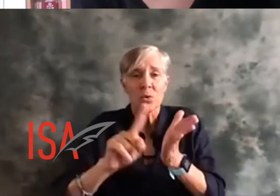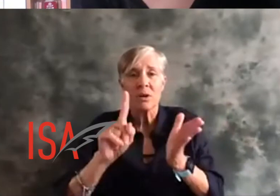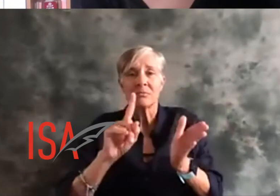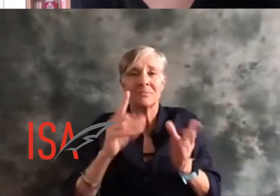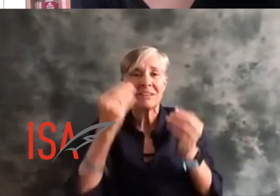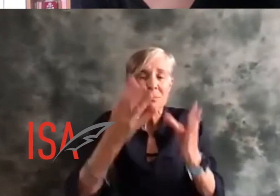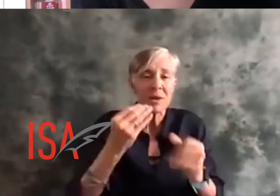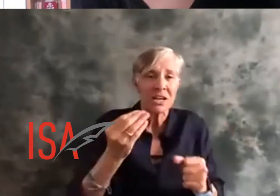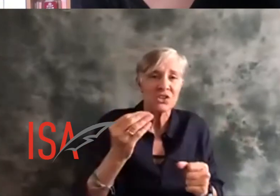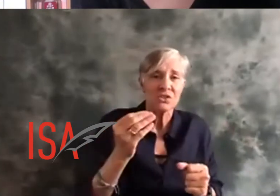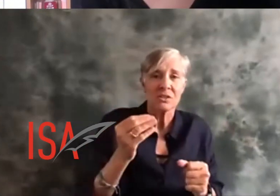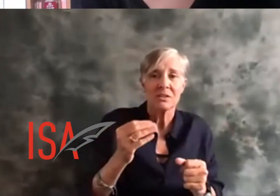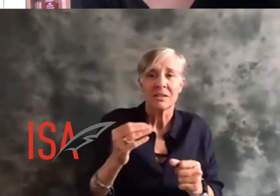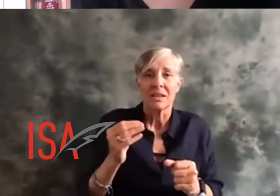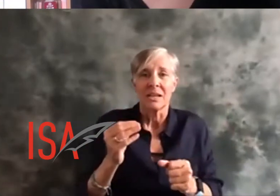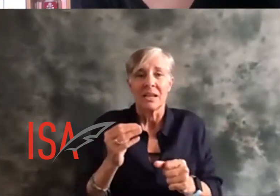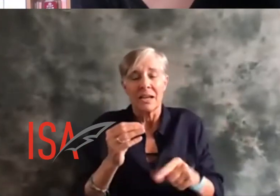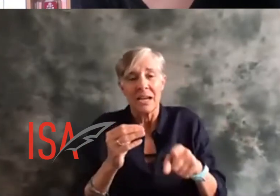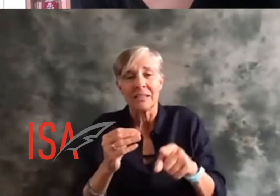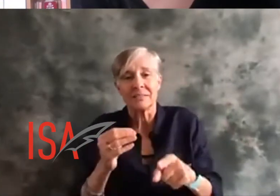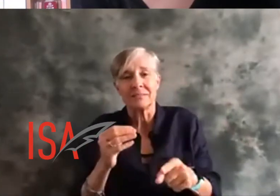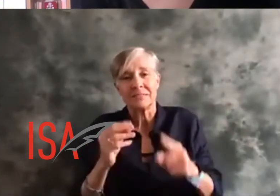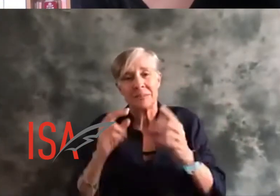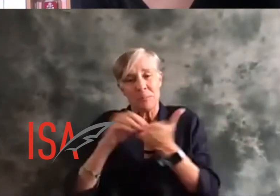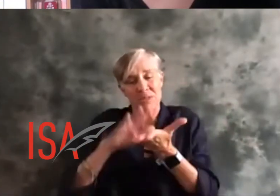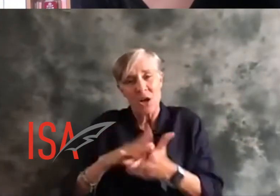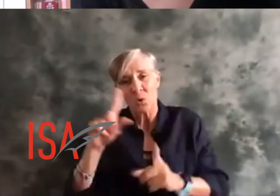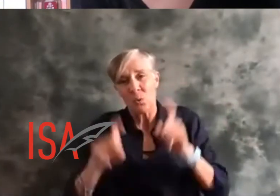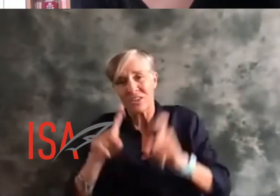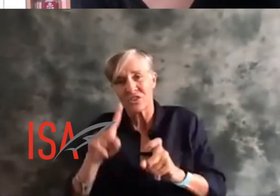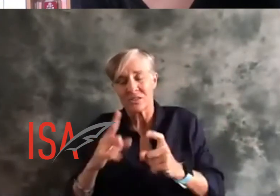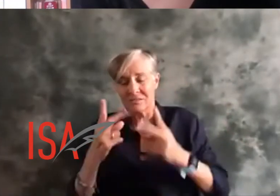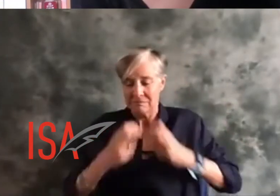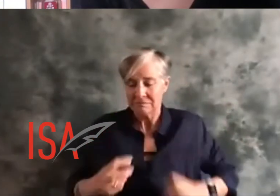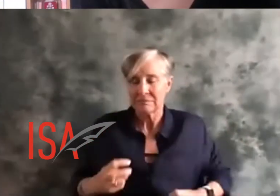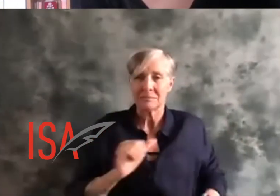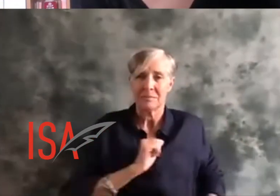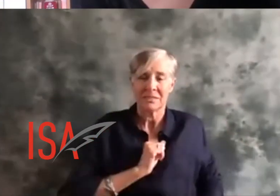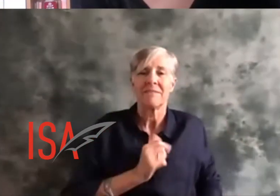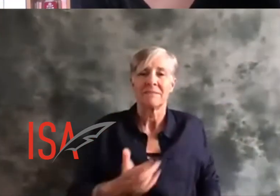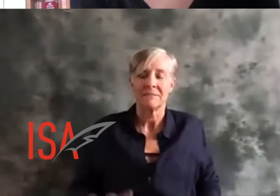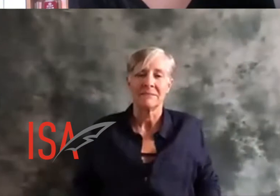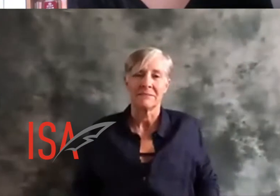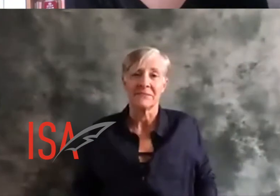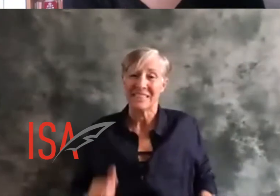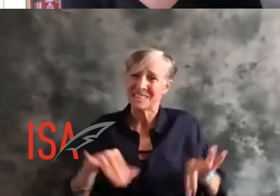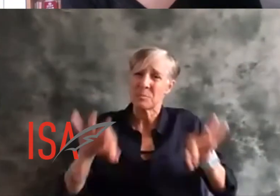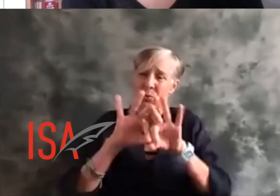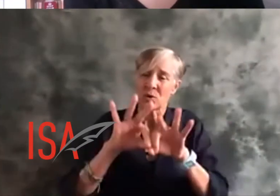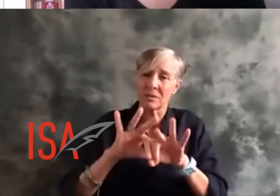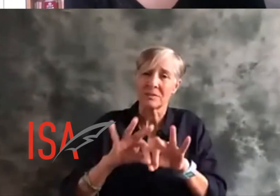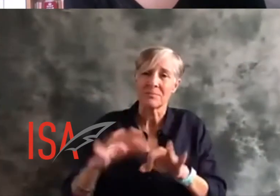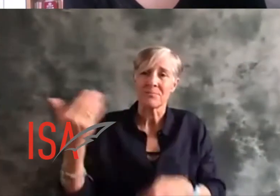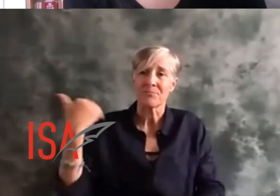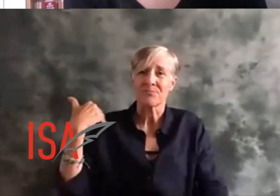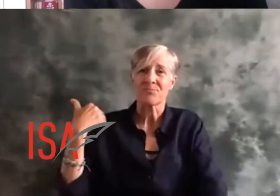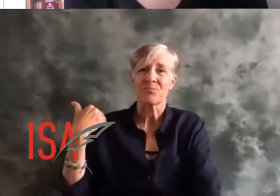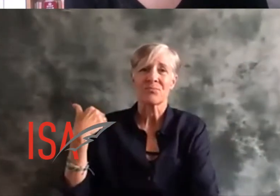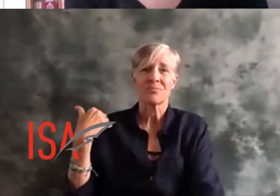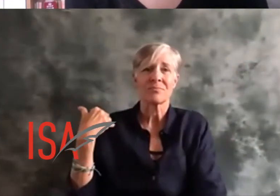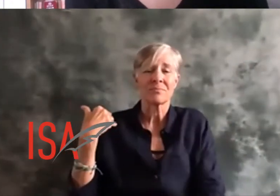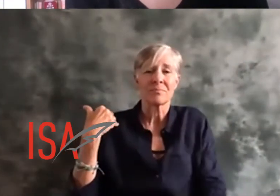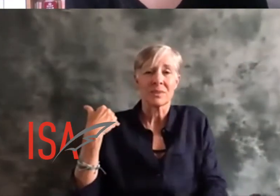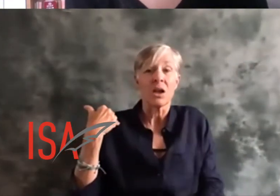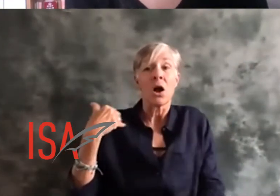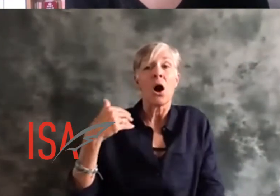So again, that's a starting point. And I think what's important, again, is that what we talked about earlier in the guide that you're going to